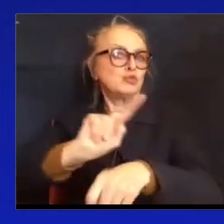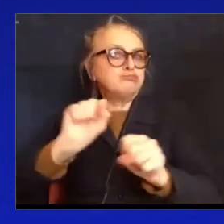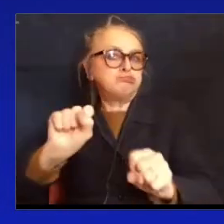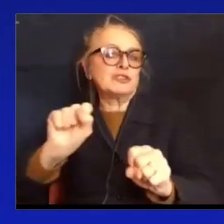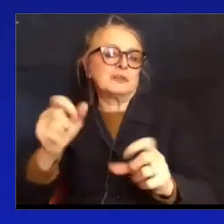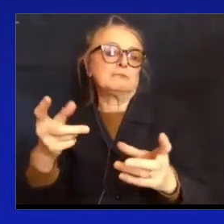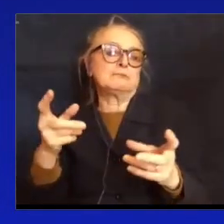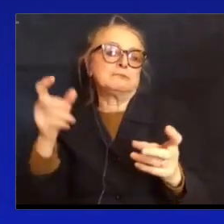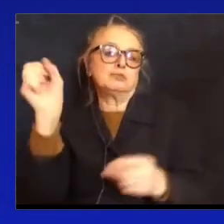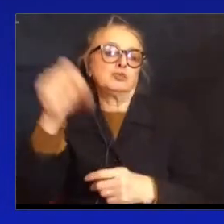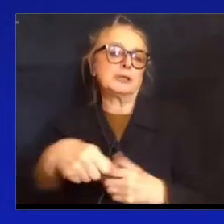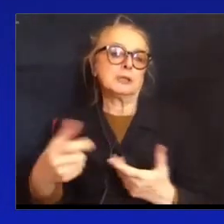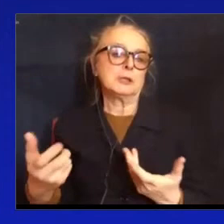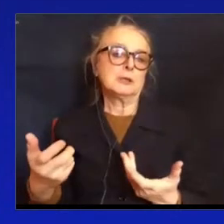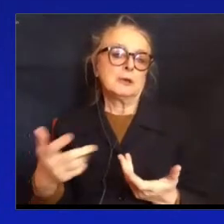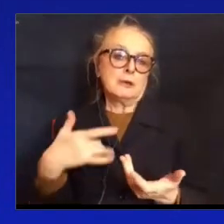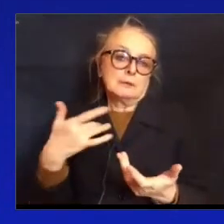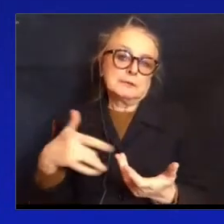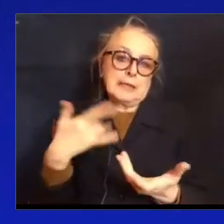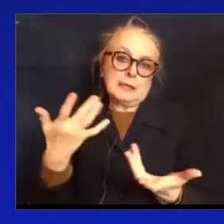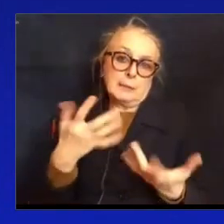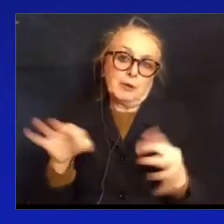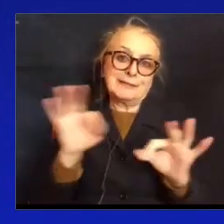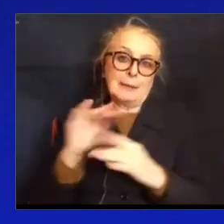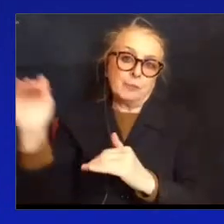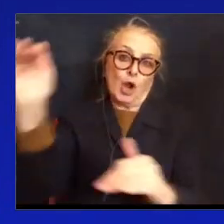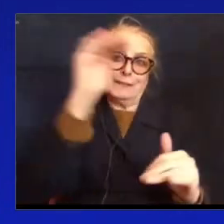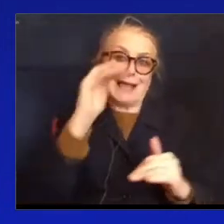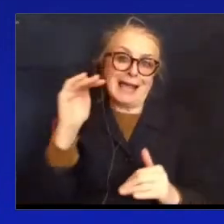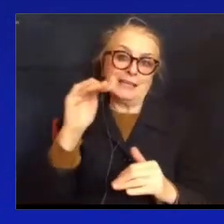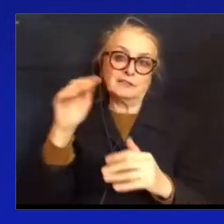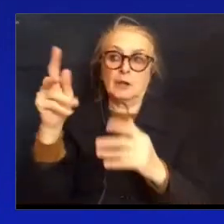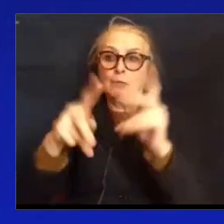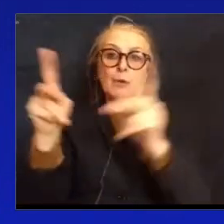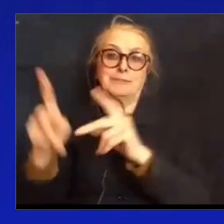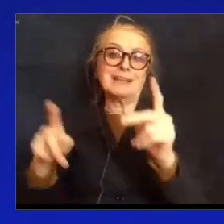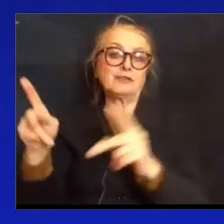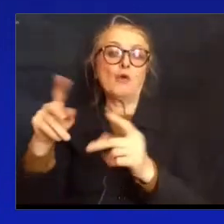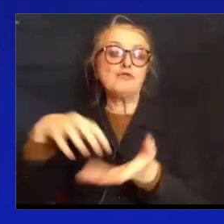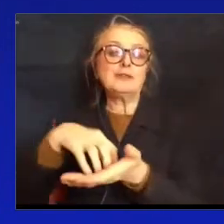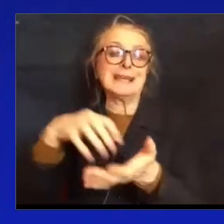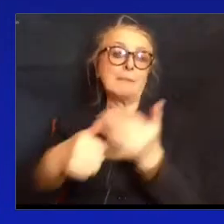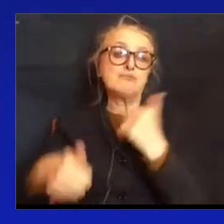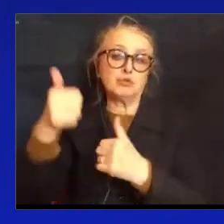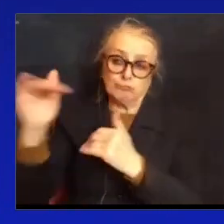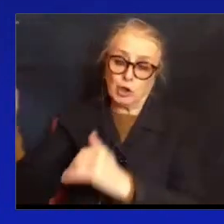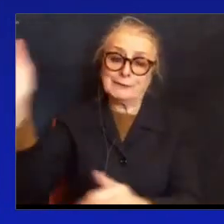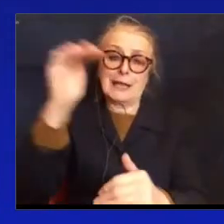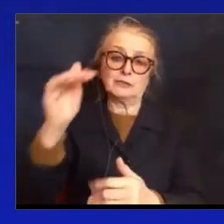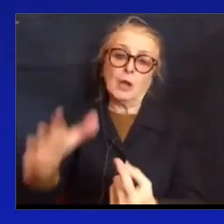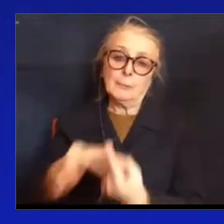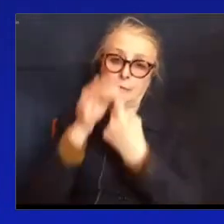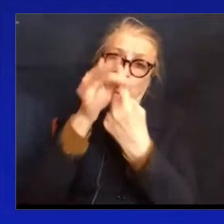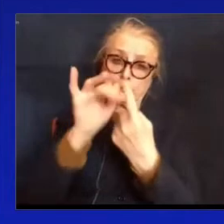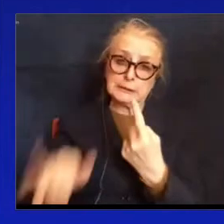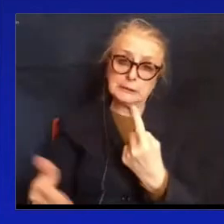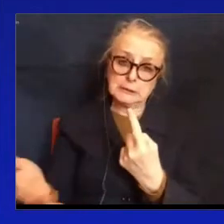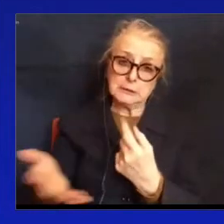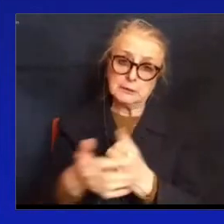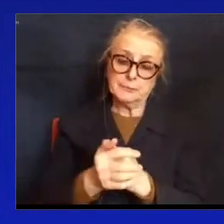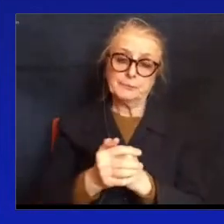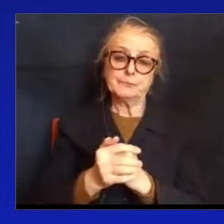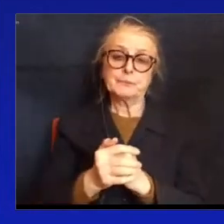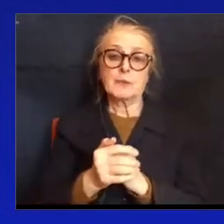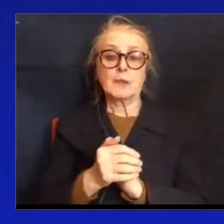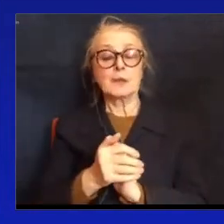priority. And Joanne, we do have 3 people who have been confirmed to have the variant of concern in Ottawa. Again,